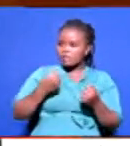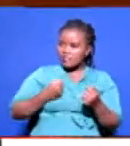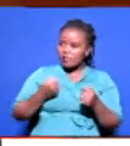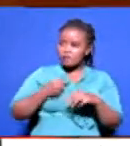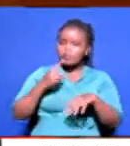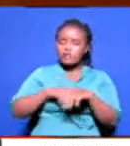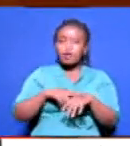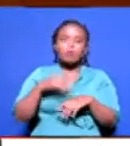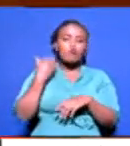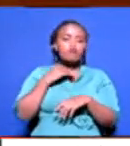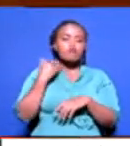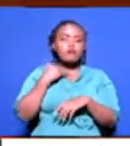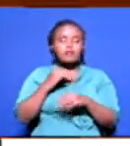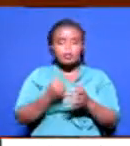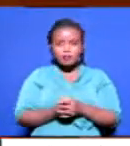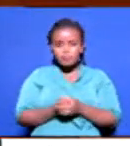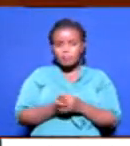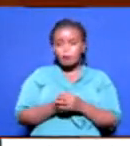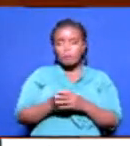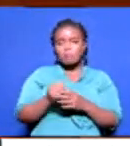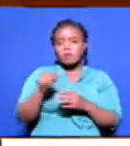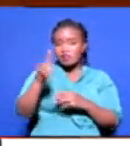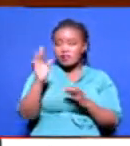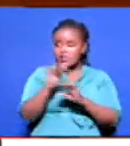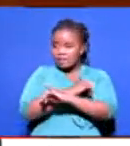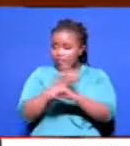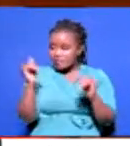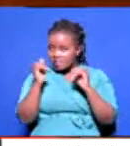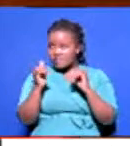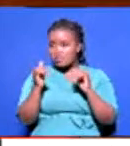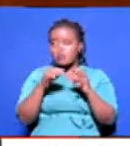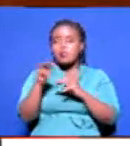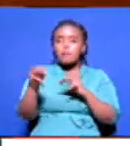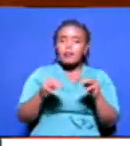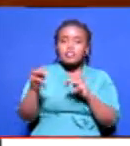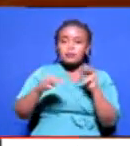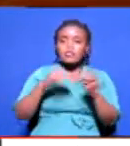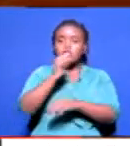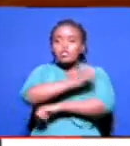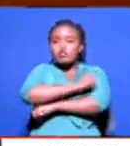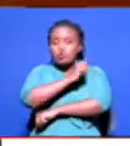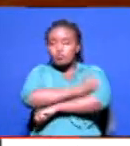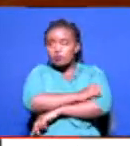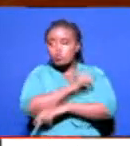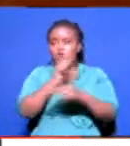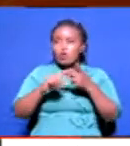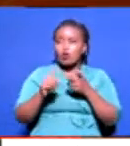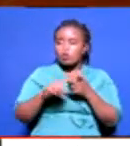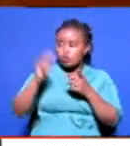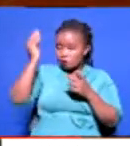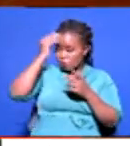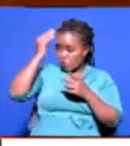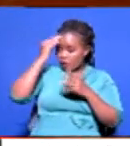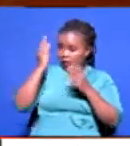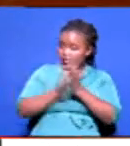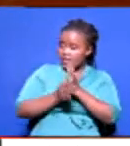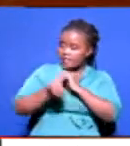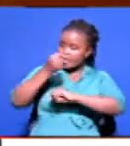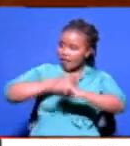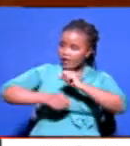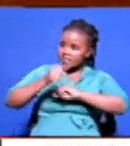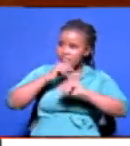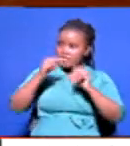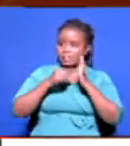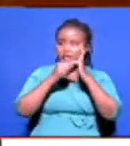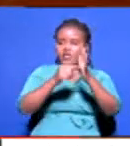hygiene management in schools, again a handbook for teachers, reinforcing learning and also acting as a reference guide for teachers,